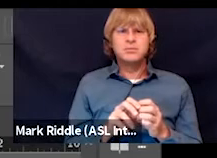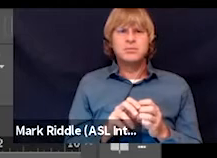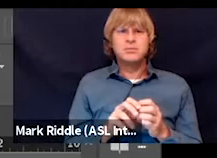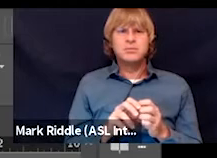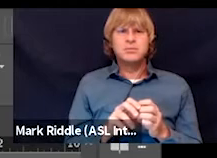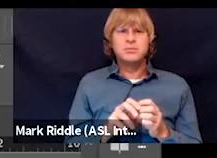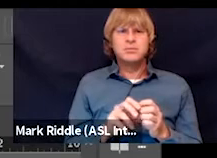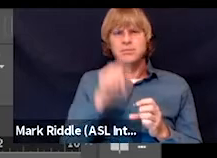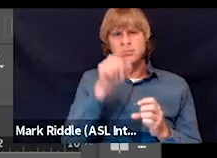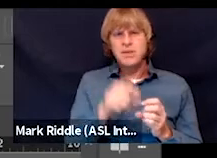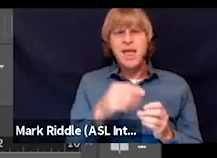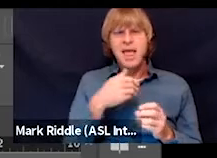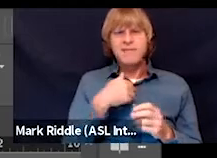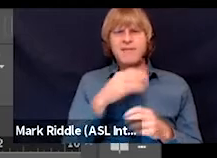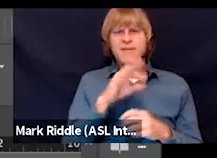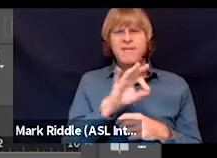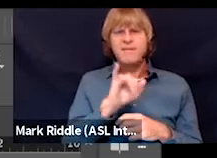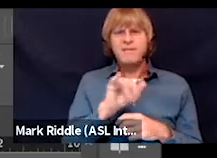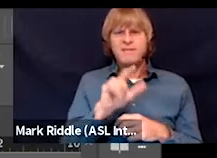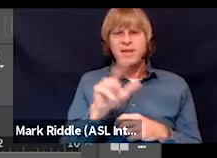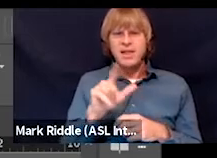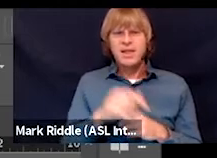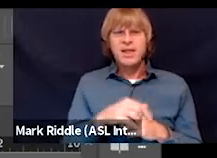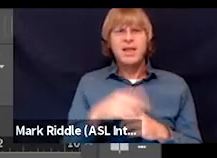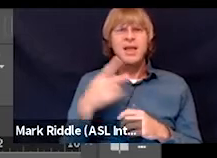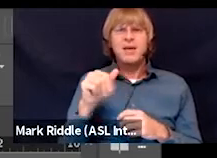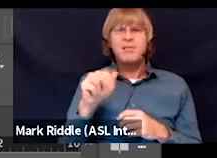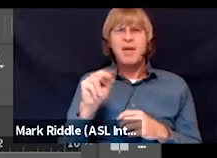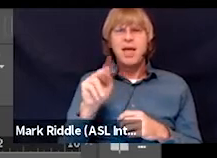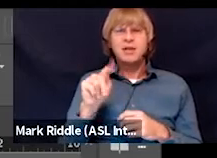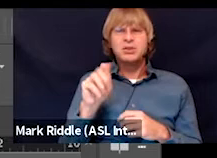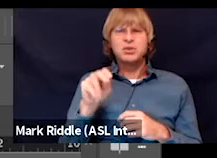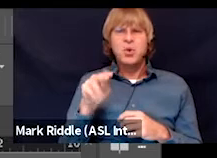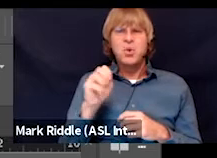I have a fill of a Pantone color